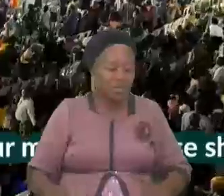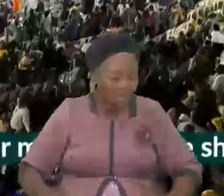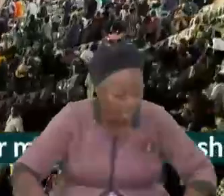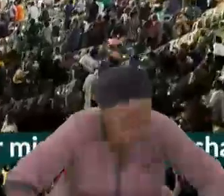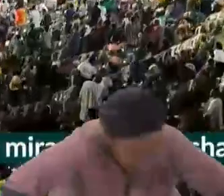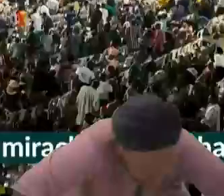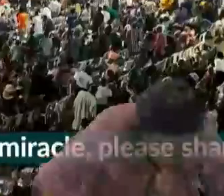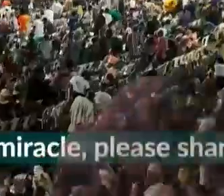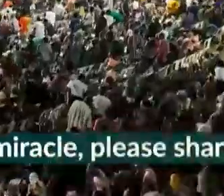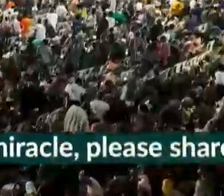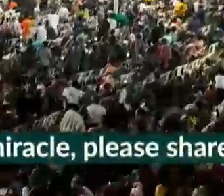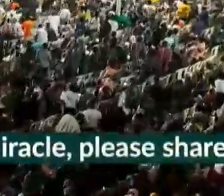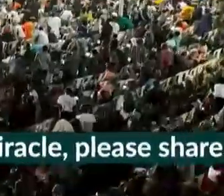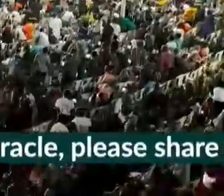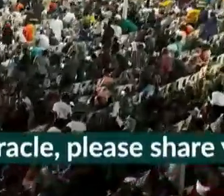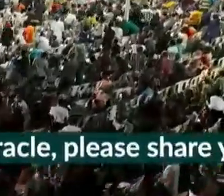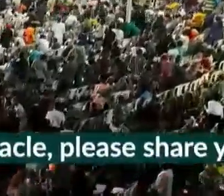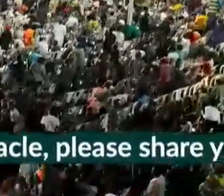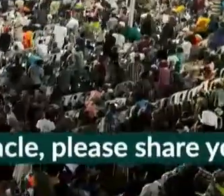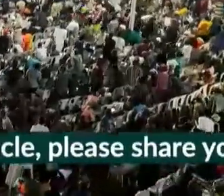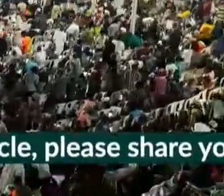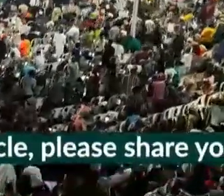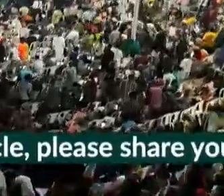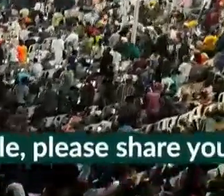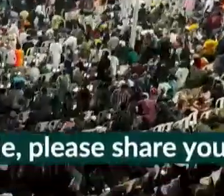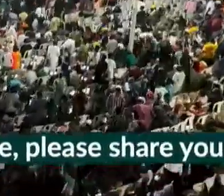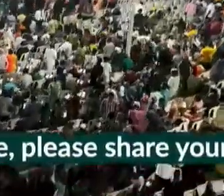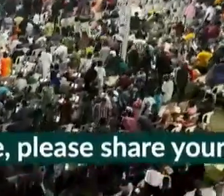Amen. Quiet everywhere.